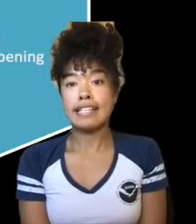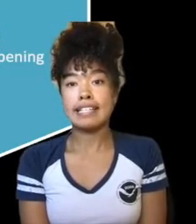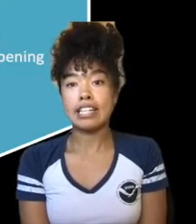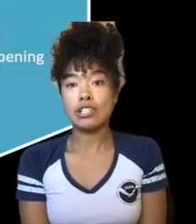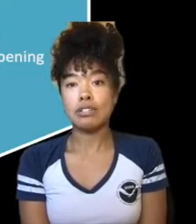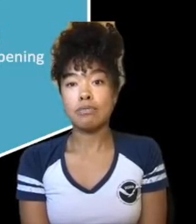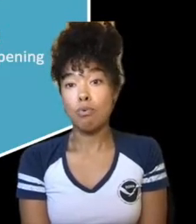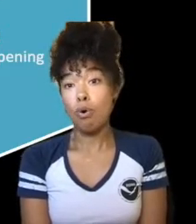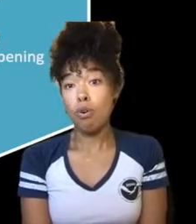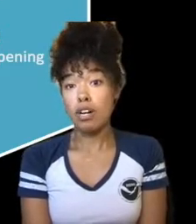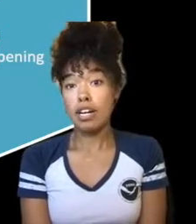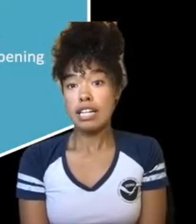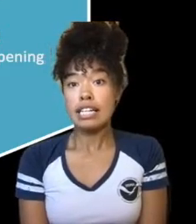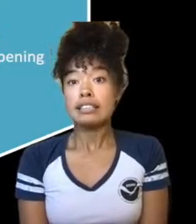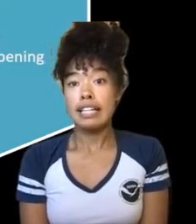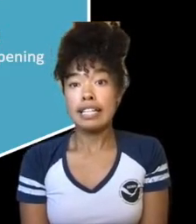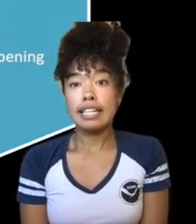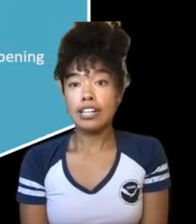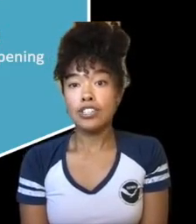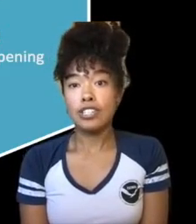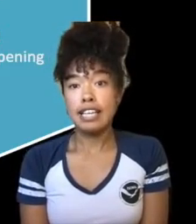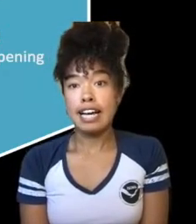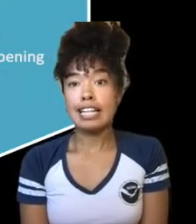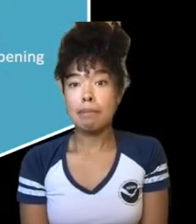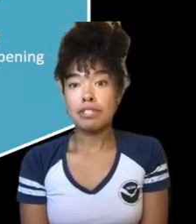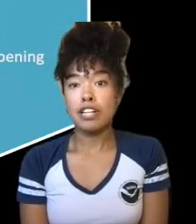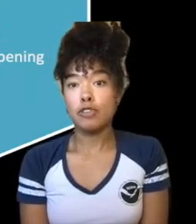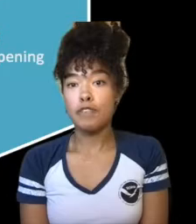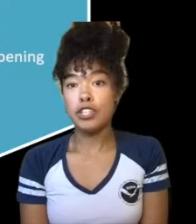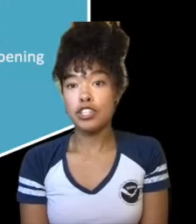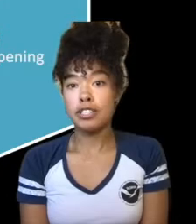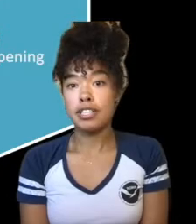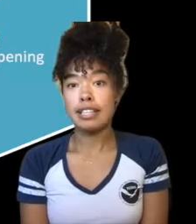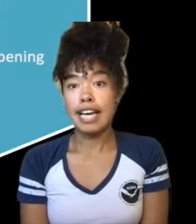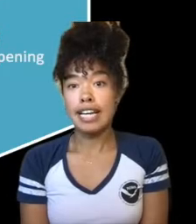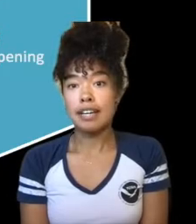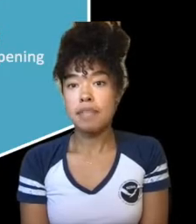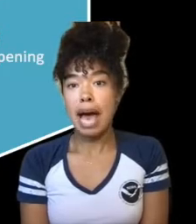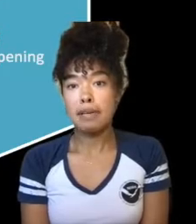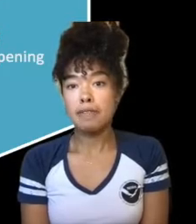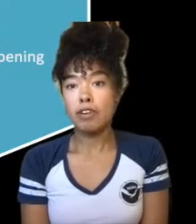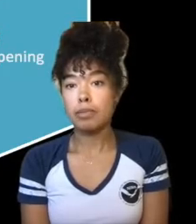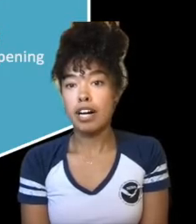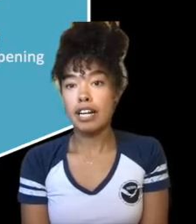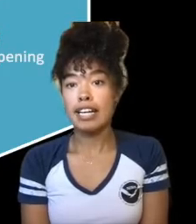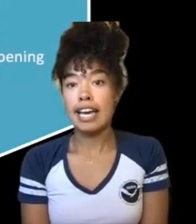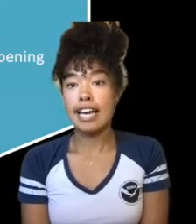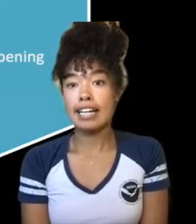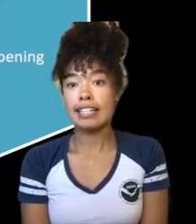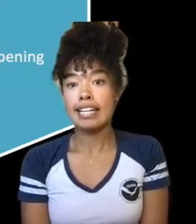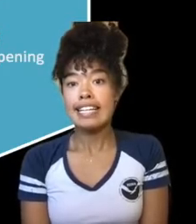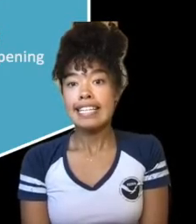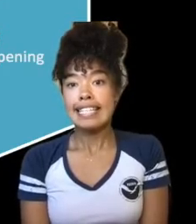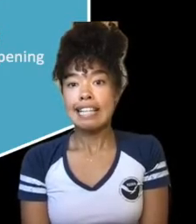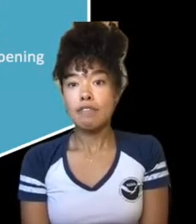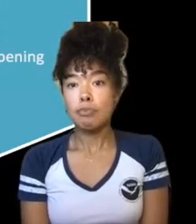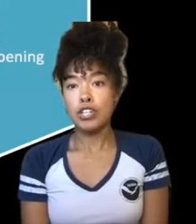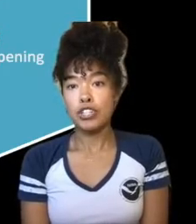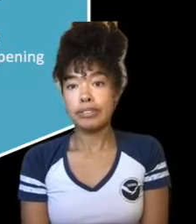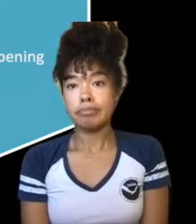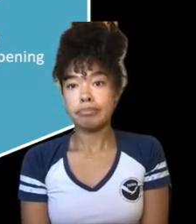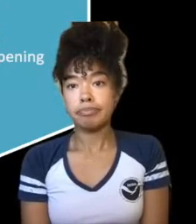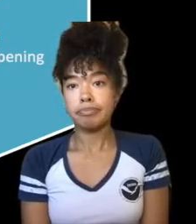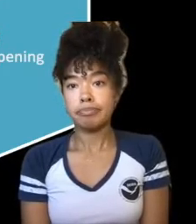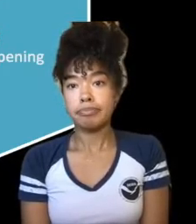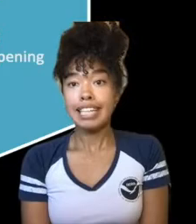Decadal Oscillation, or teleconnections and climatological features like atmospheric blocking and sea level